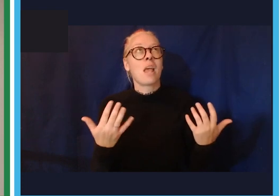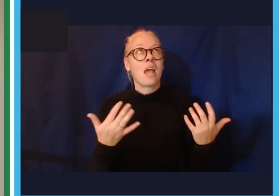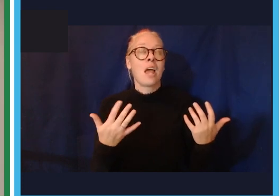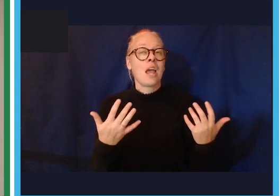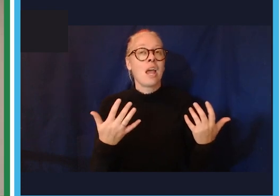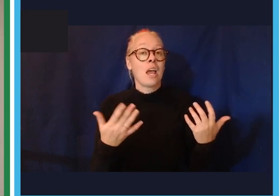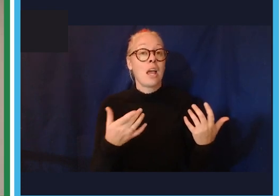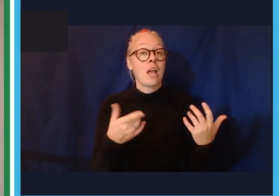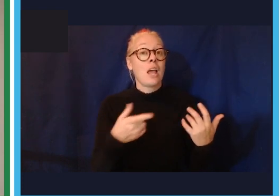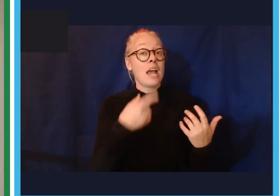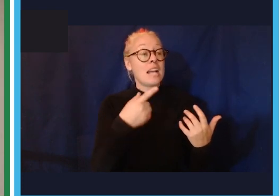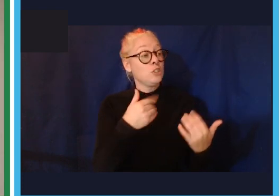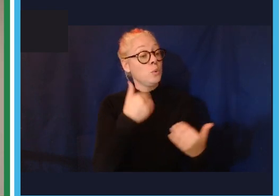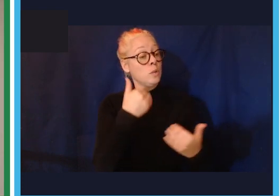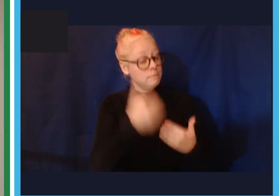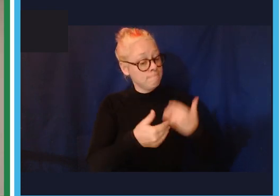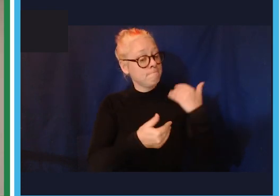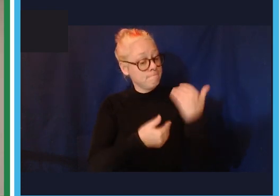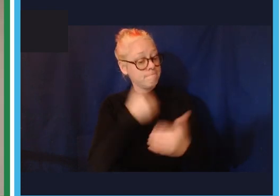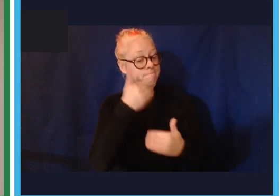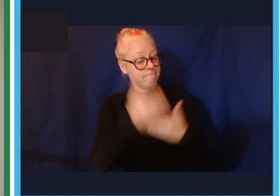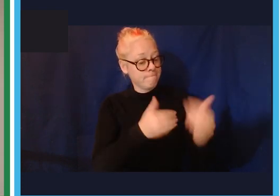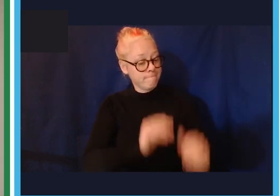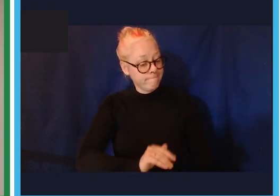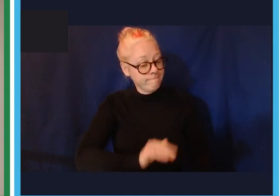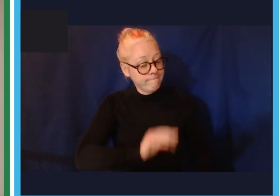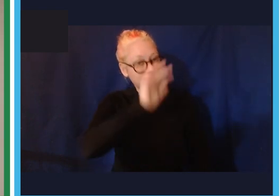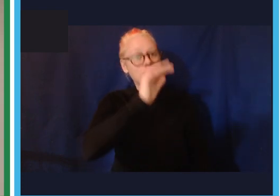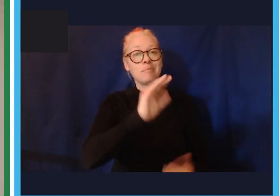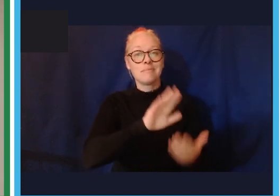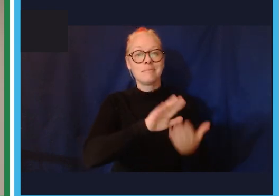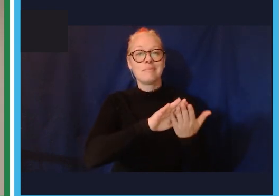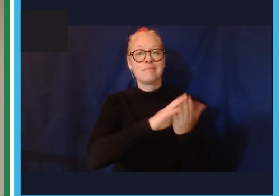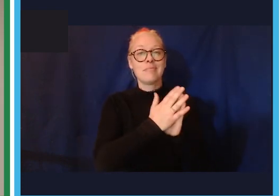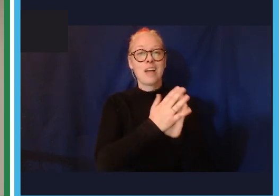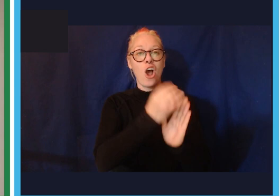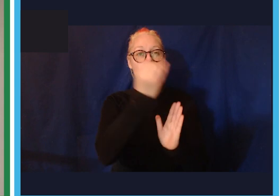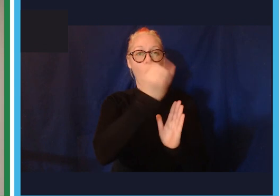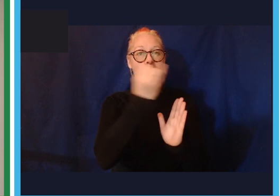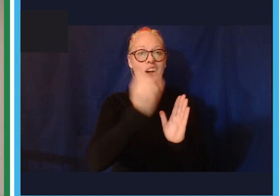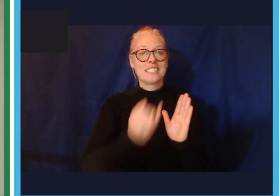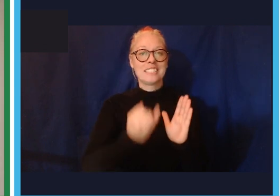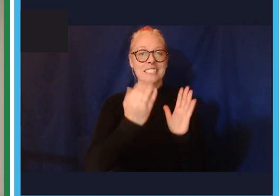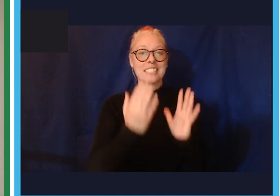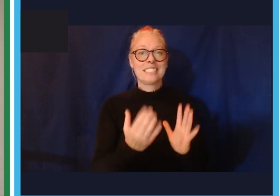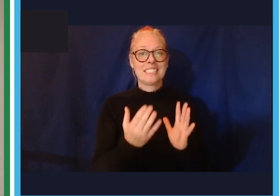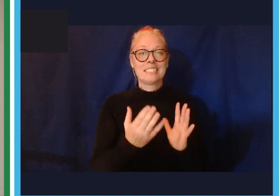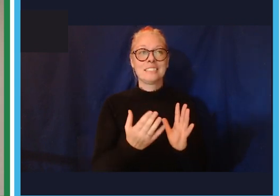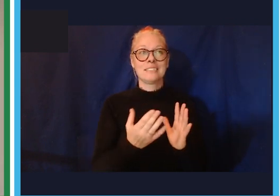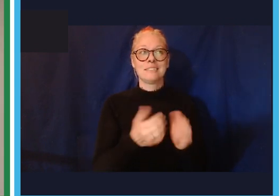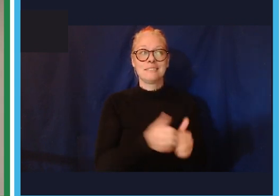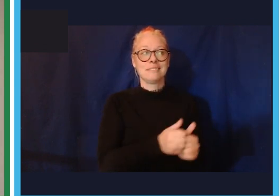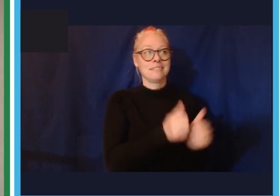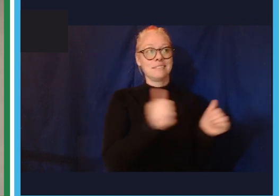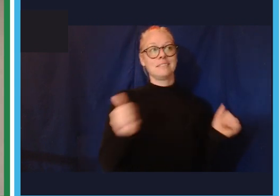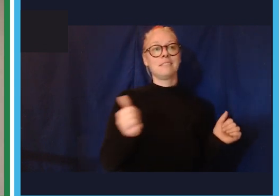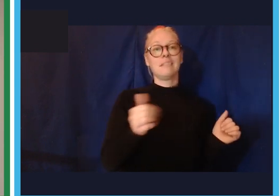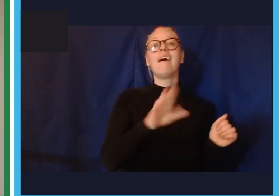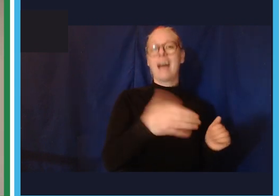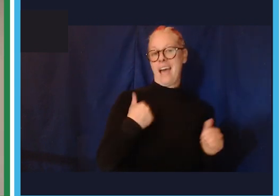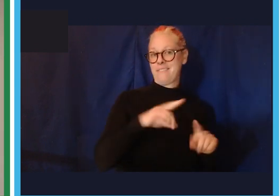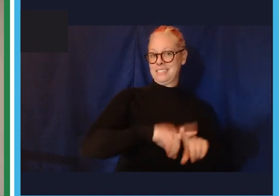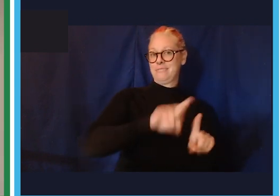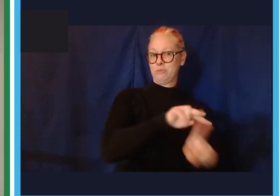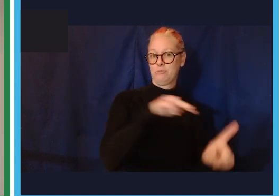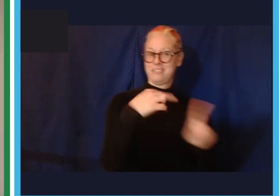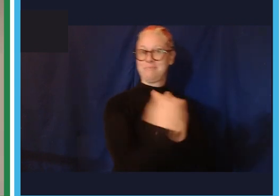think. And I don't know necessarily specifically about Ty, but for me, I think